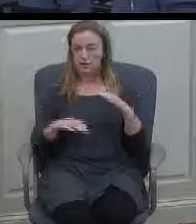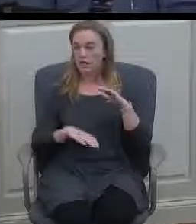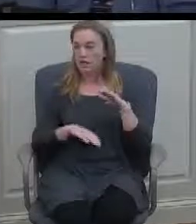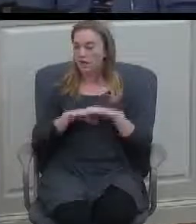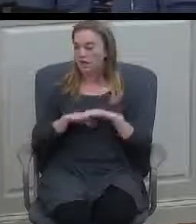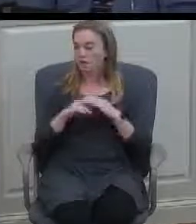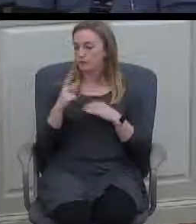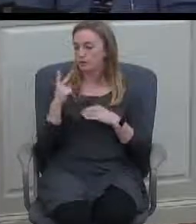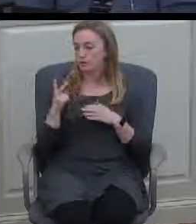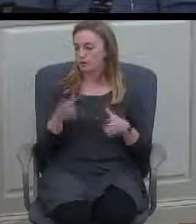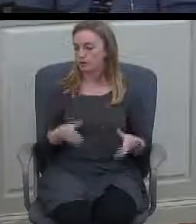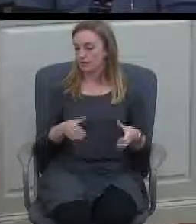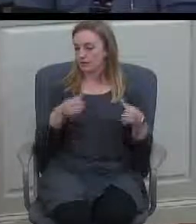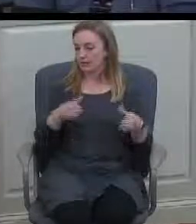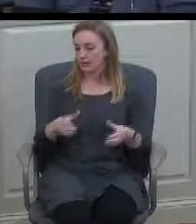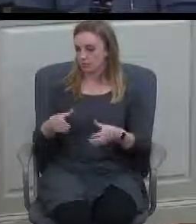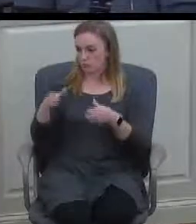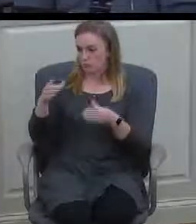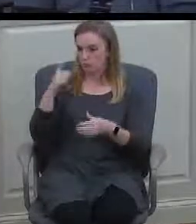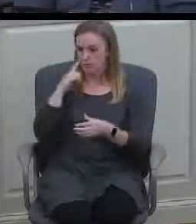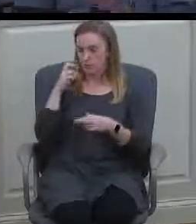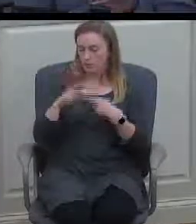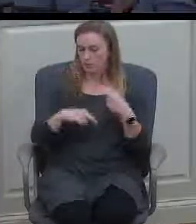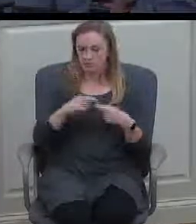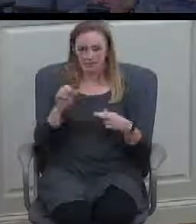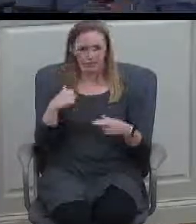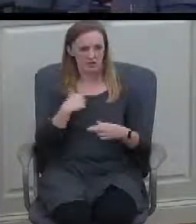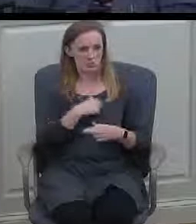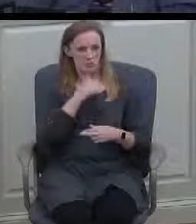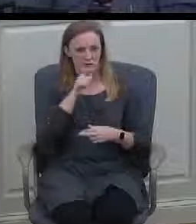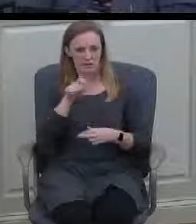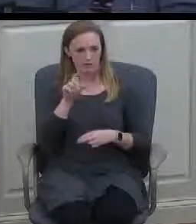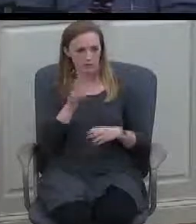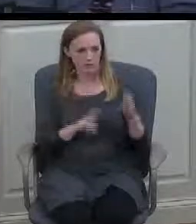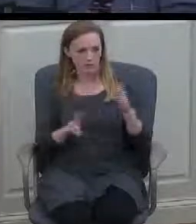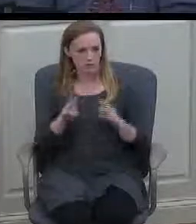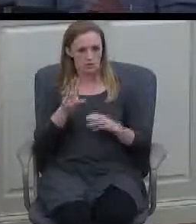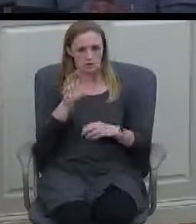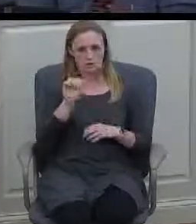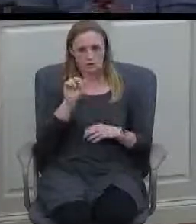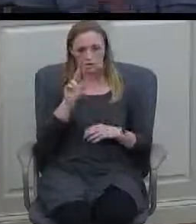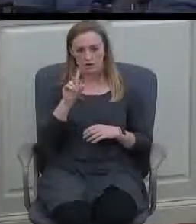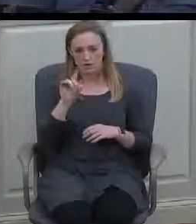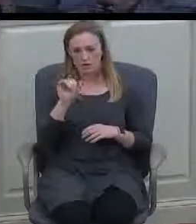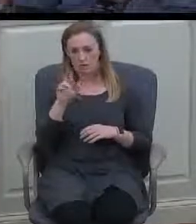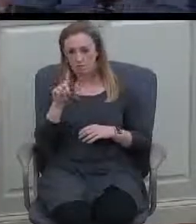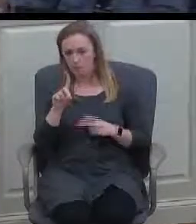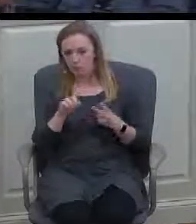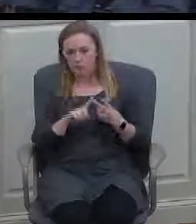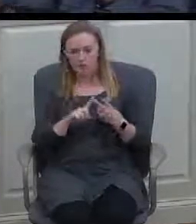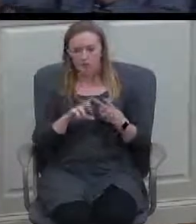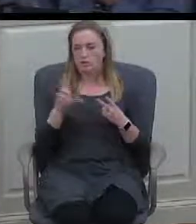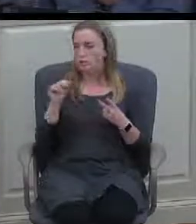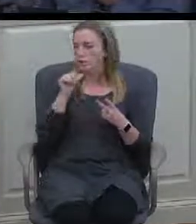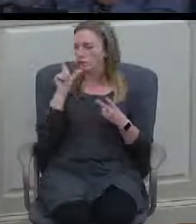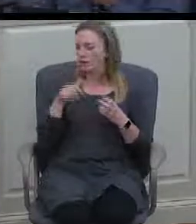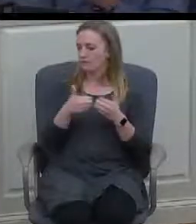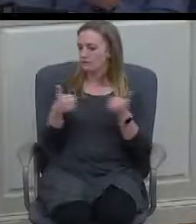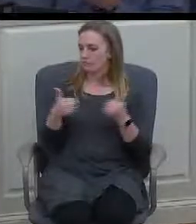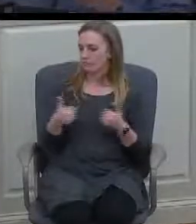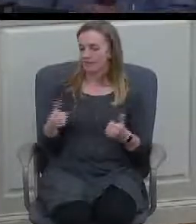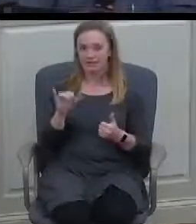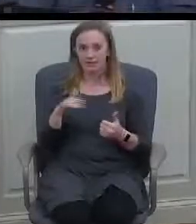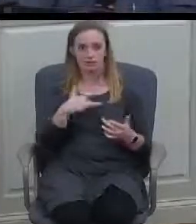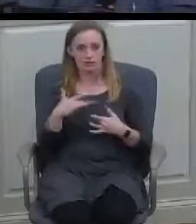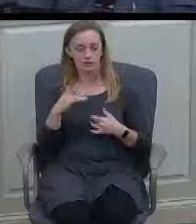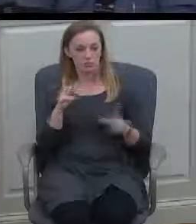2 containers for recycling. Yeah, but we don't have to worry about the cardboard and the aluminum. No, they don't have to separate anything. It's just. Because that was a concern people